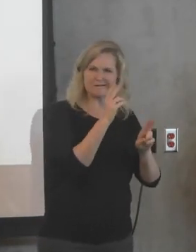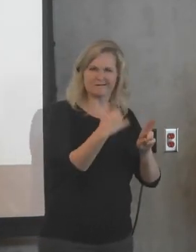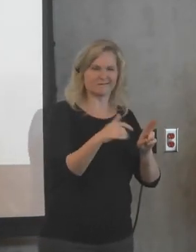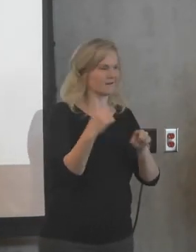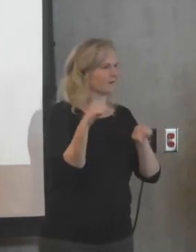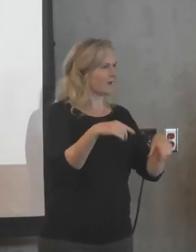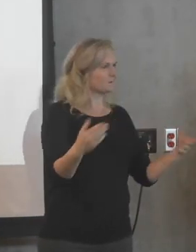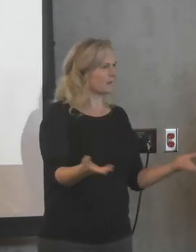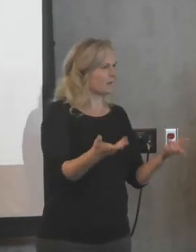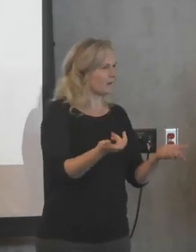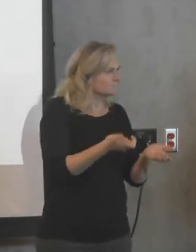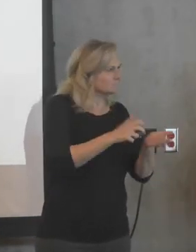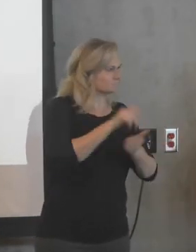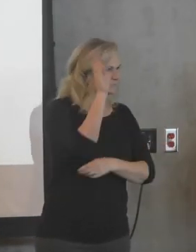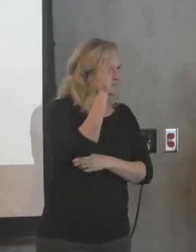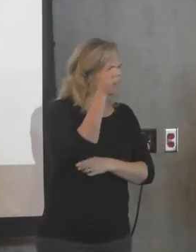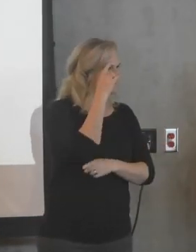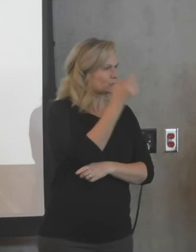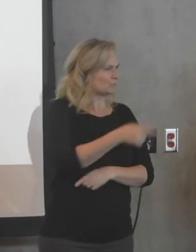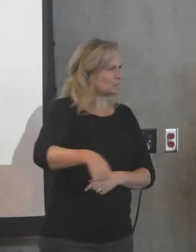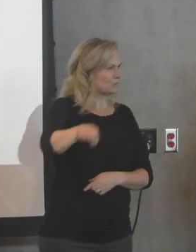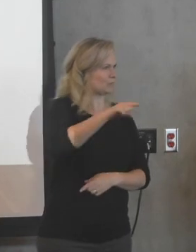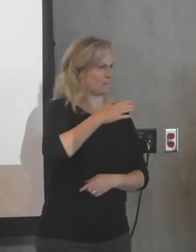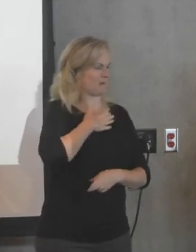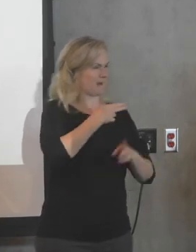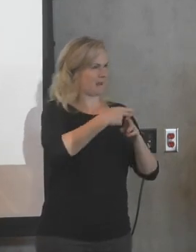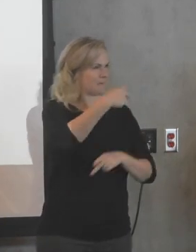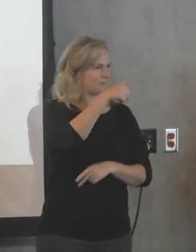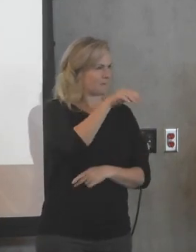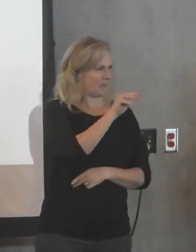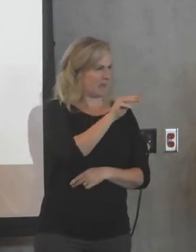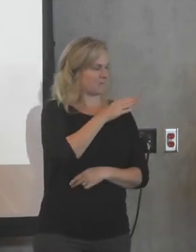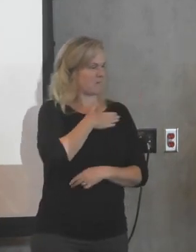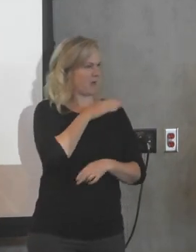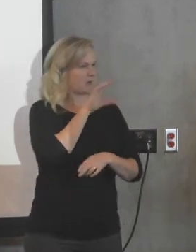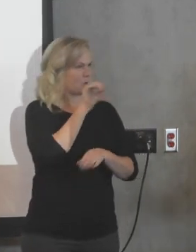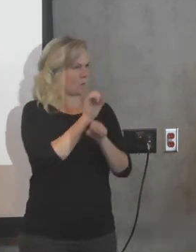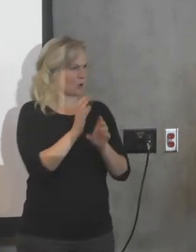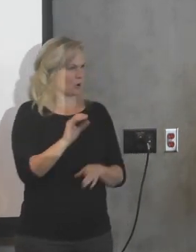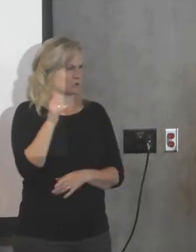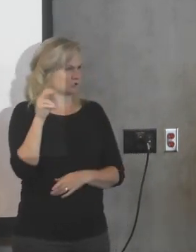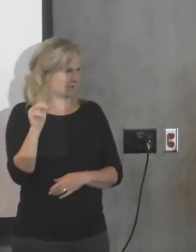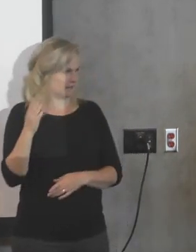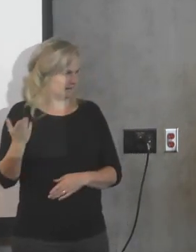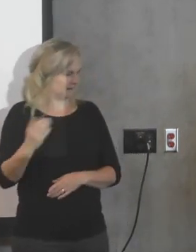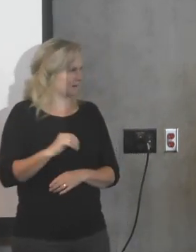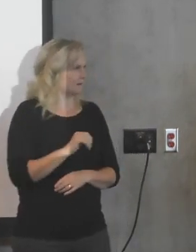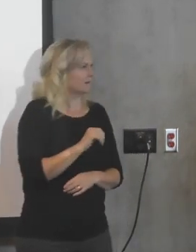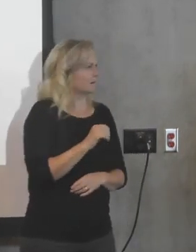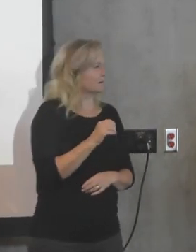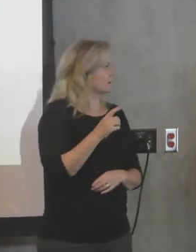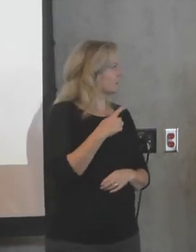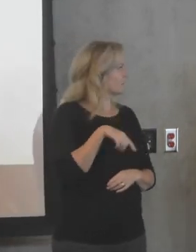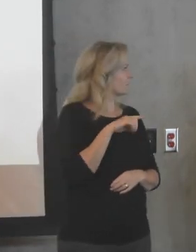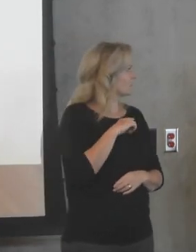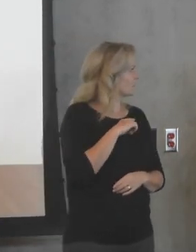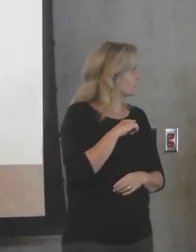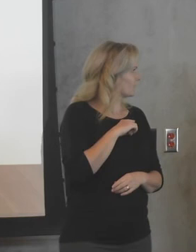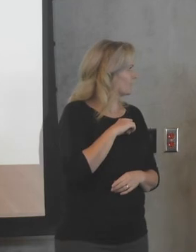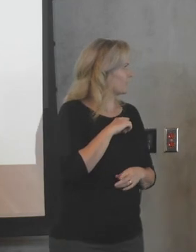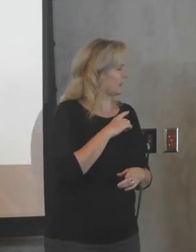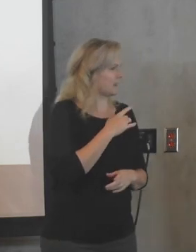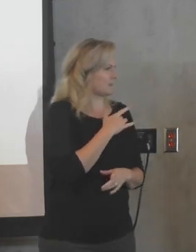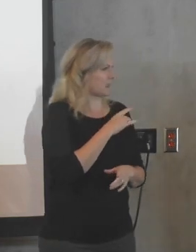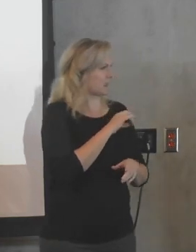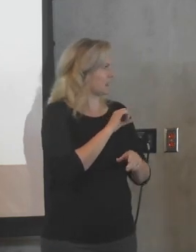be here talking to you guys. I'm Pam, and this is my colleague Jen. And we do a lot of Pro-D